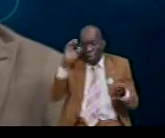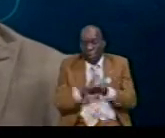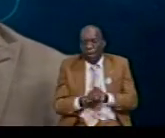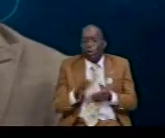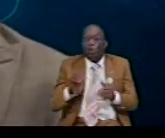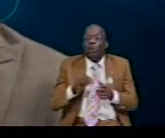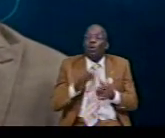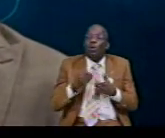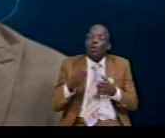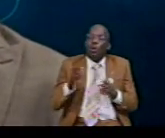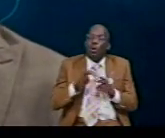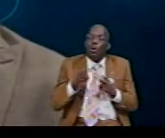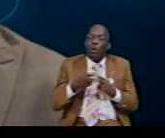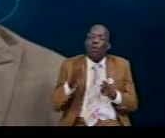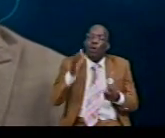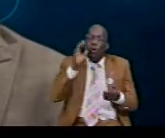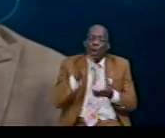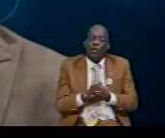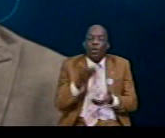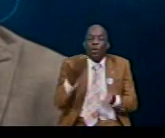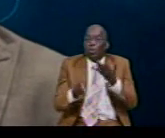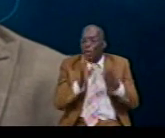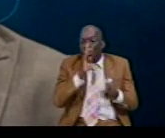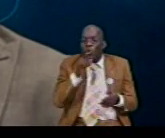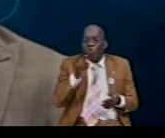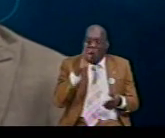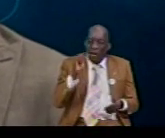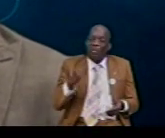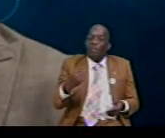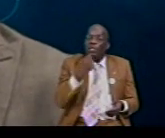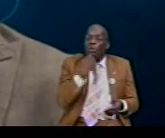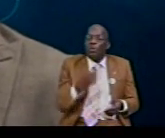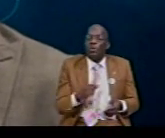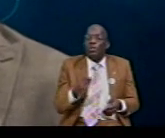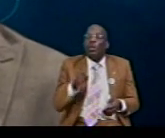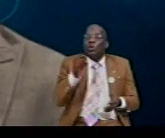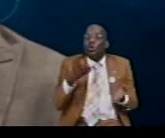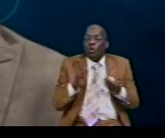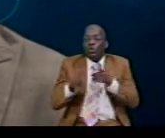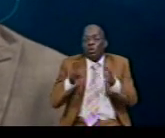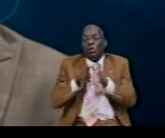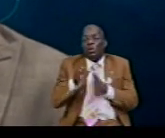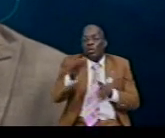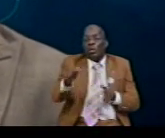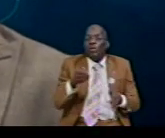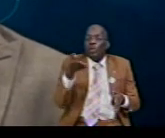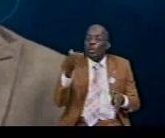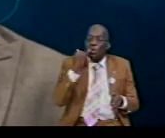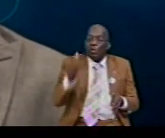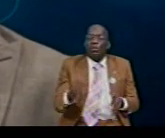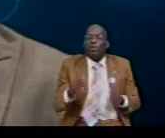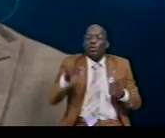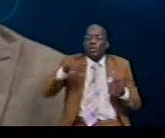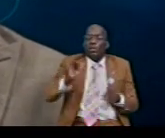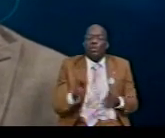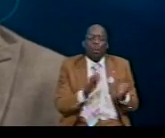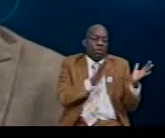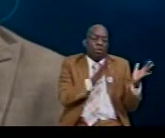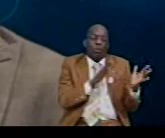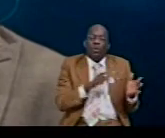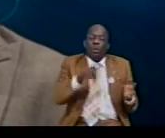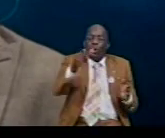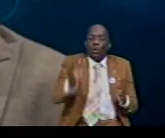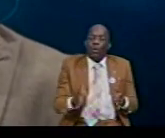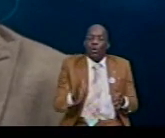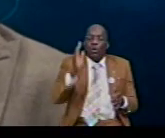life, and you think to end it, don't end it, brethren. There's the hope after the tunnel. That God Almighty will see you,